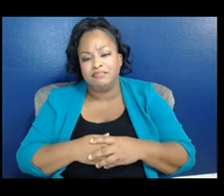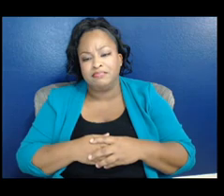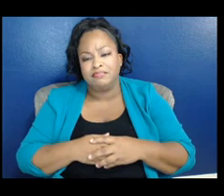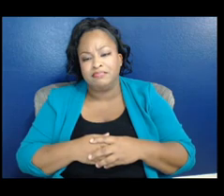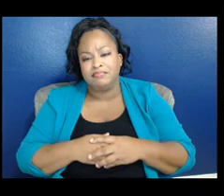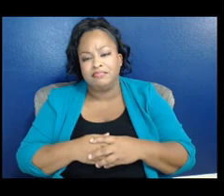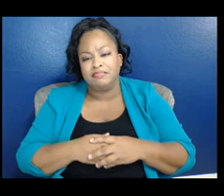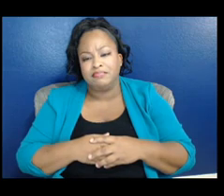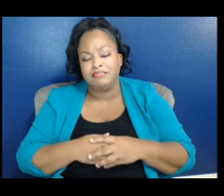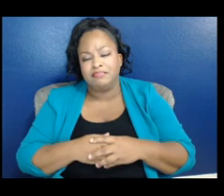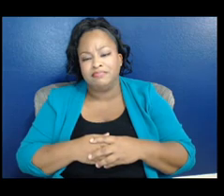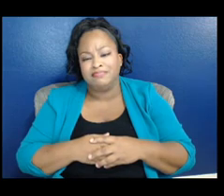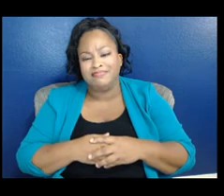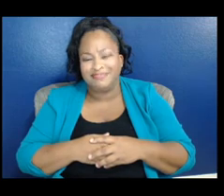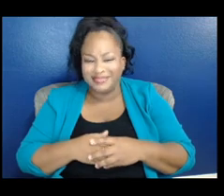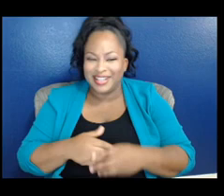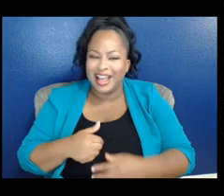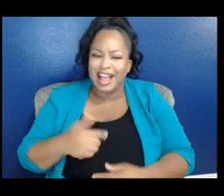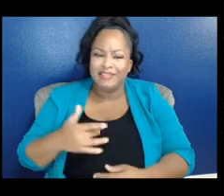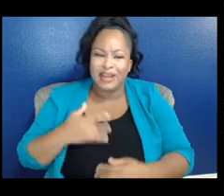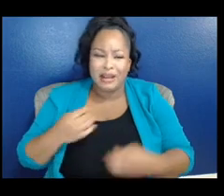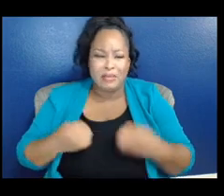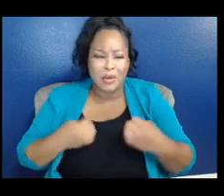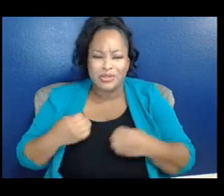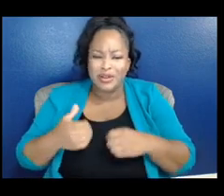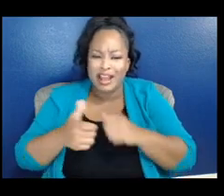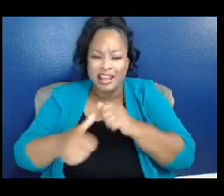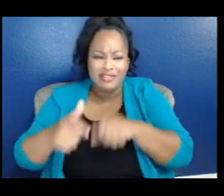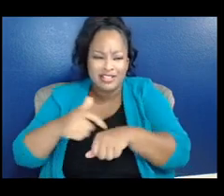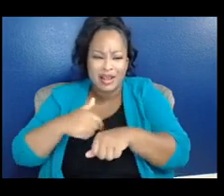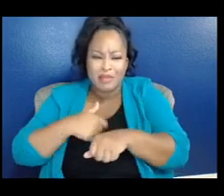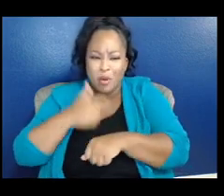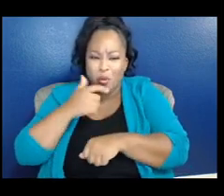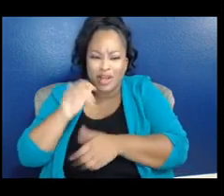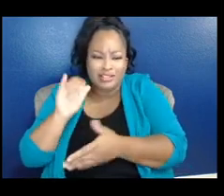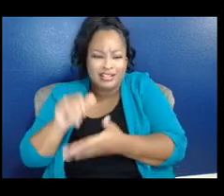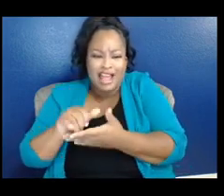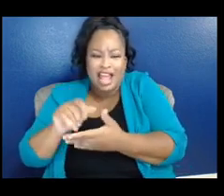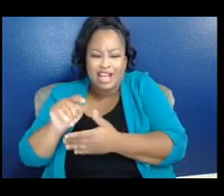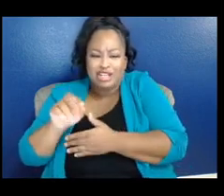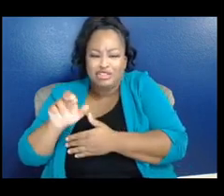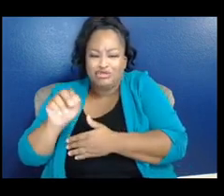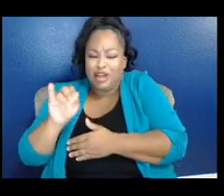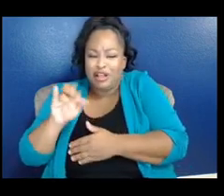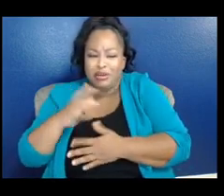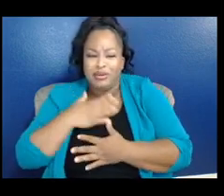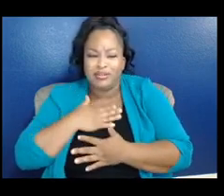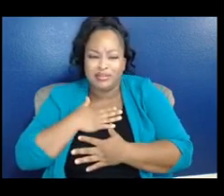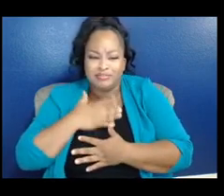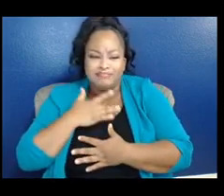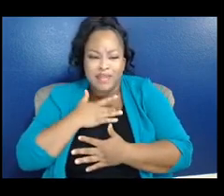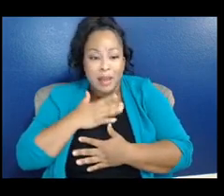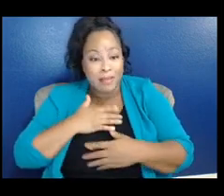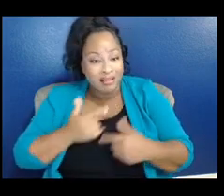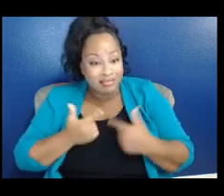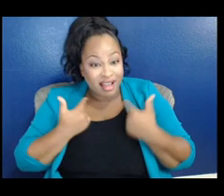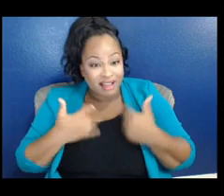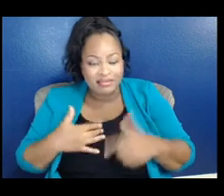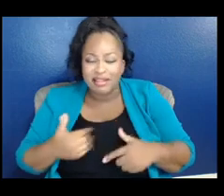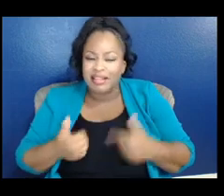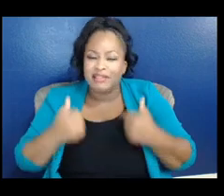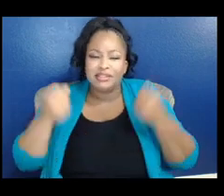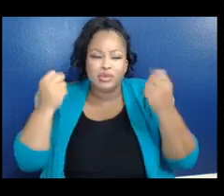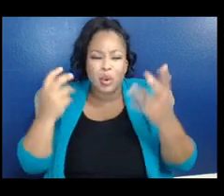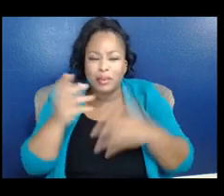I feel emotional every time I watch that trailer. It's my life. It's the life of so many women out there who struggle with